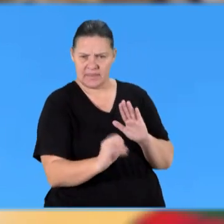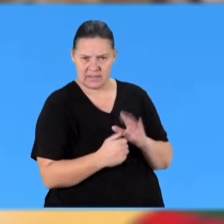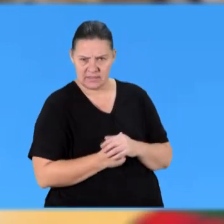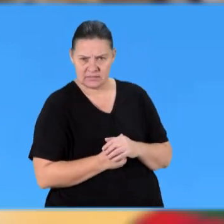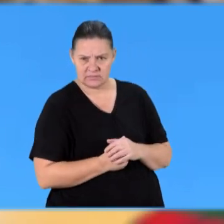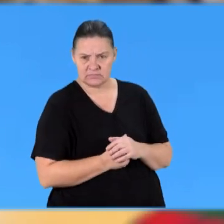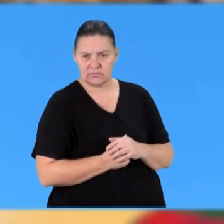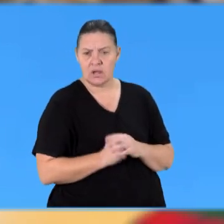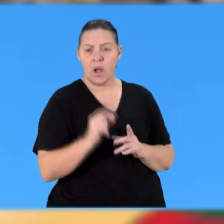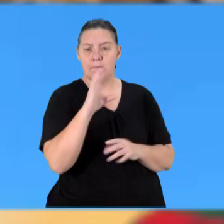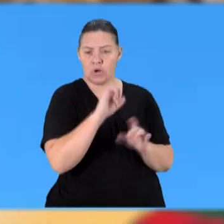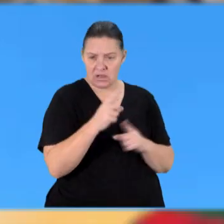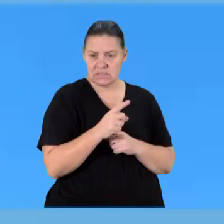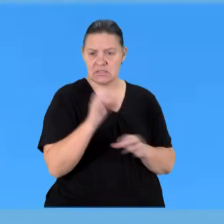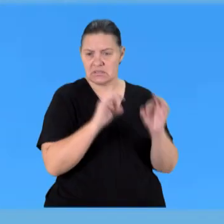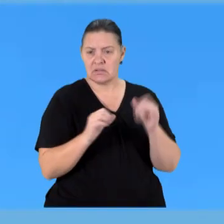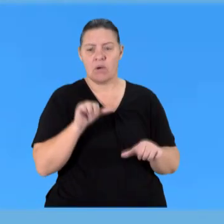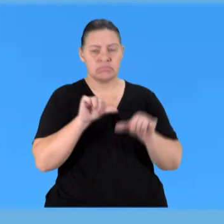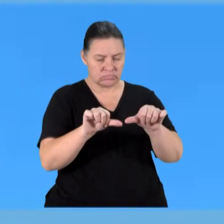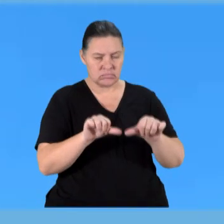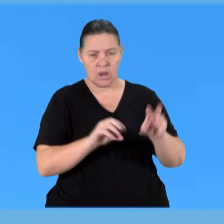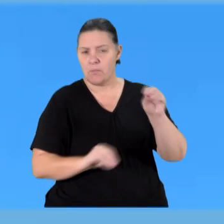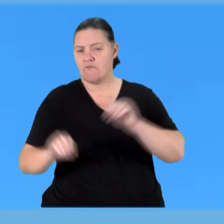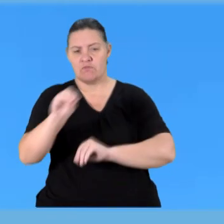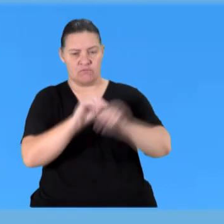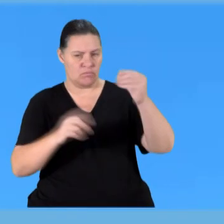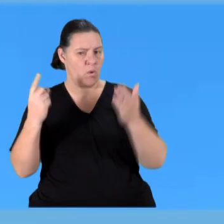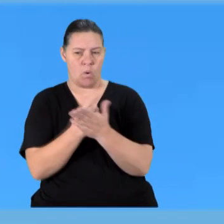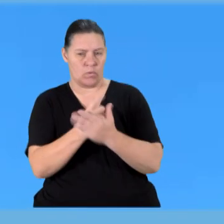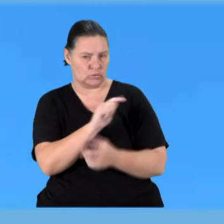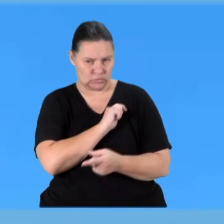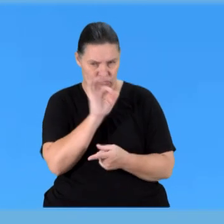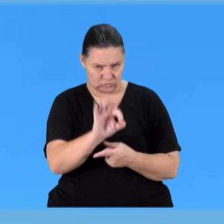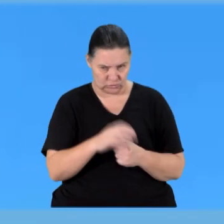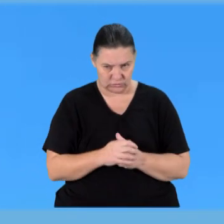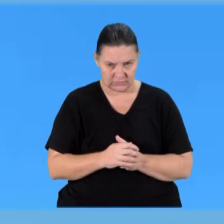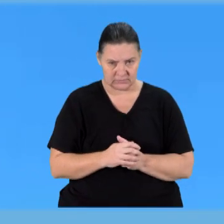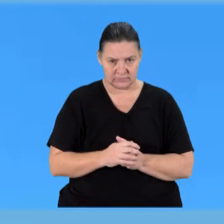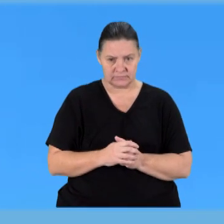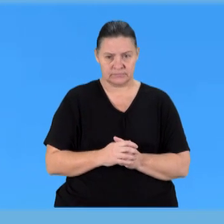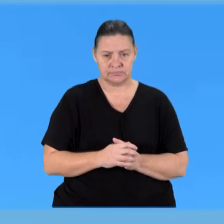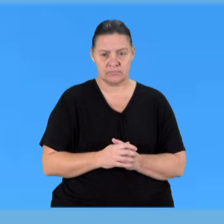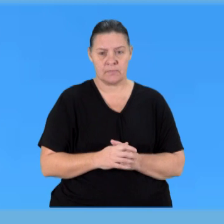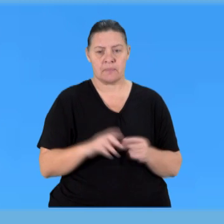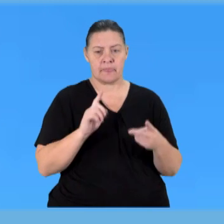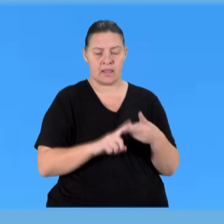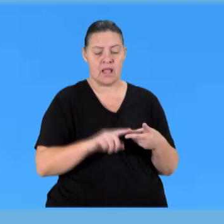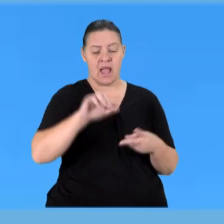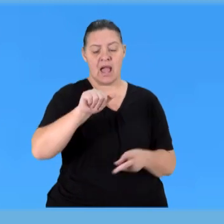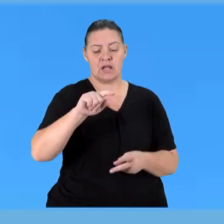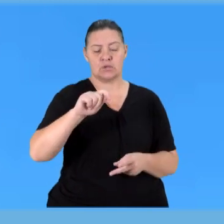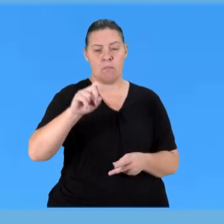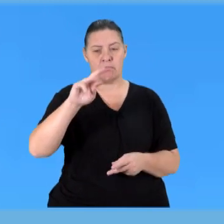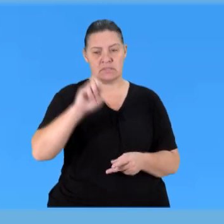by that particular model? So molecules of a substance are in a continuous motion. That is true. That's being said by the particle model of